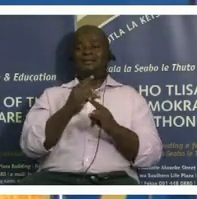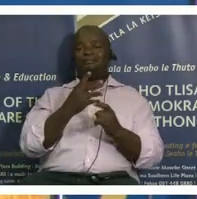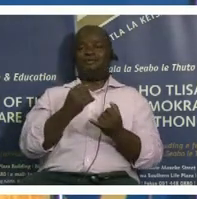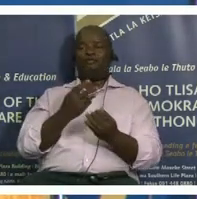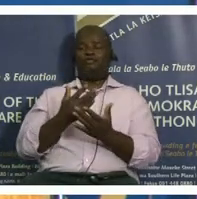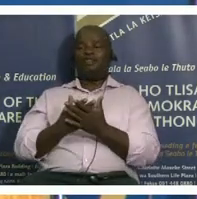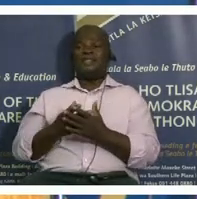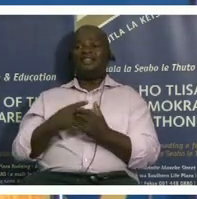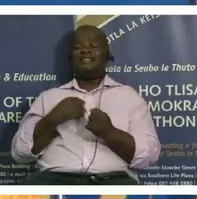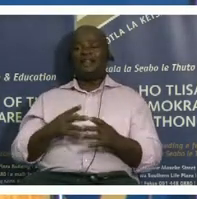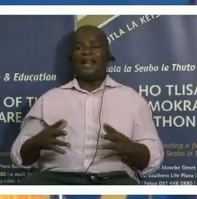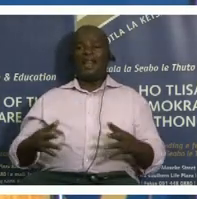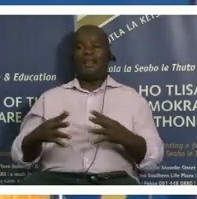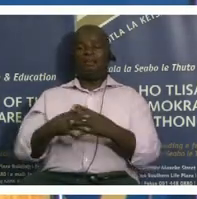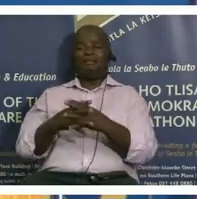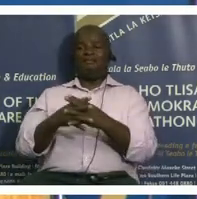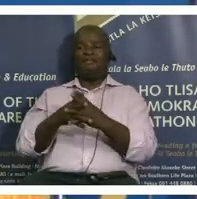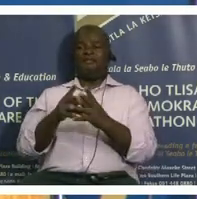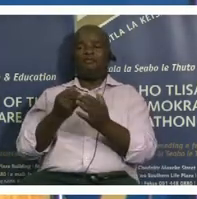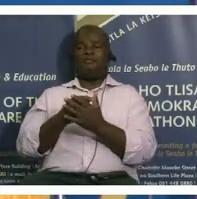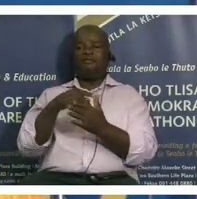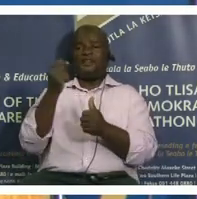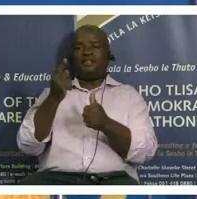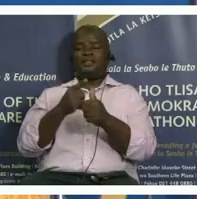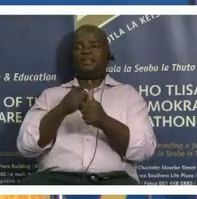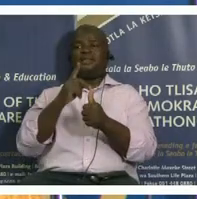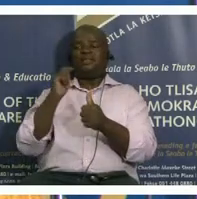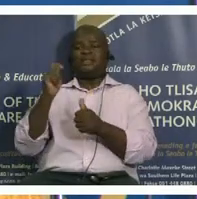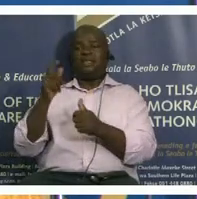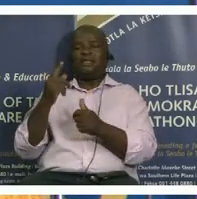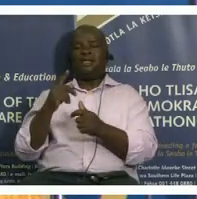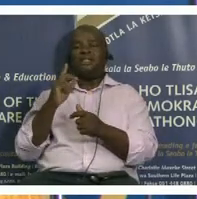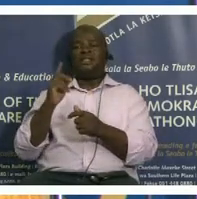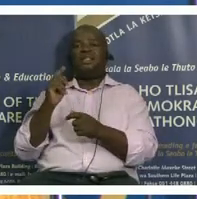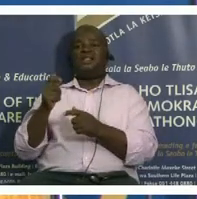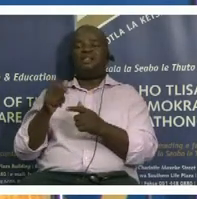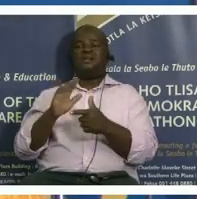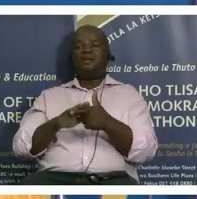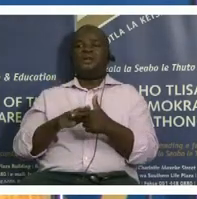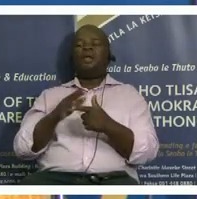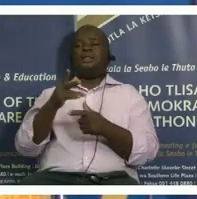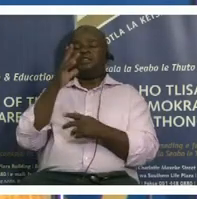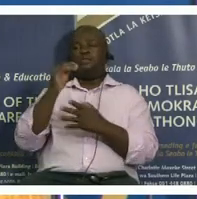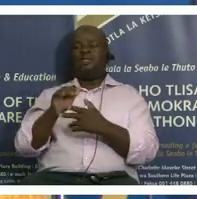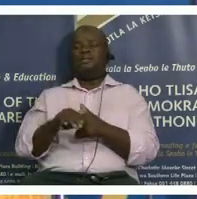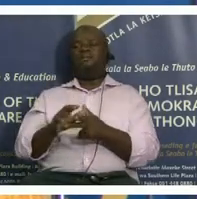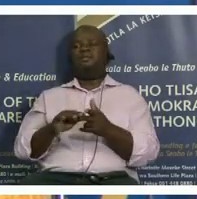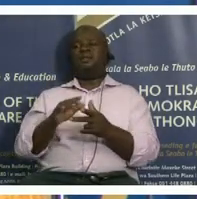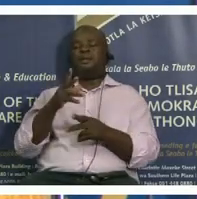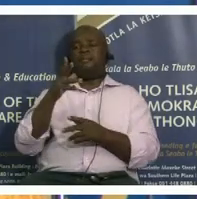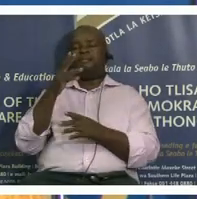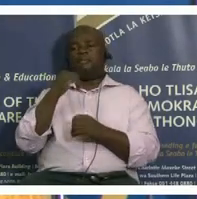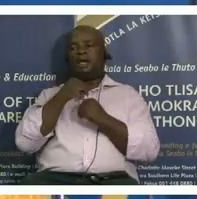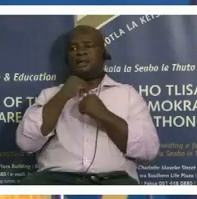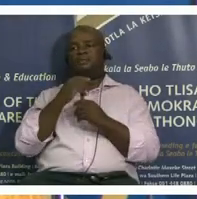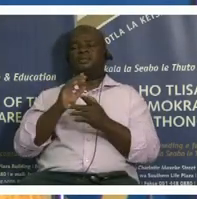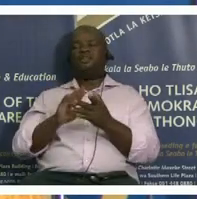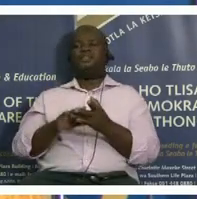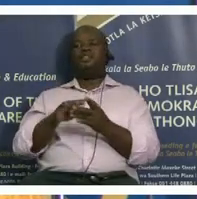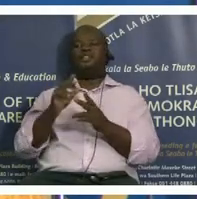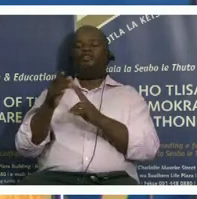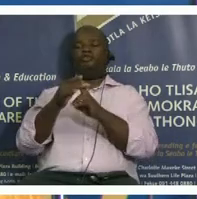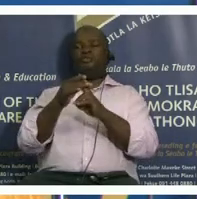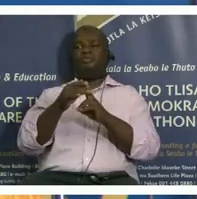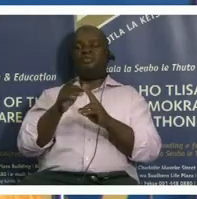effort of our educators, learners, parents, SGBs, unions, the private sector,